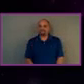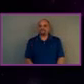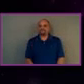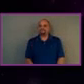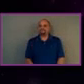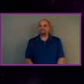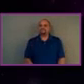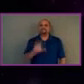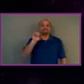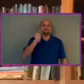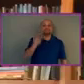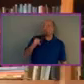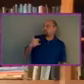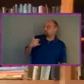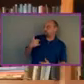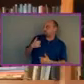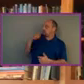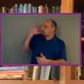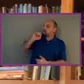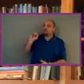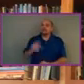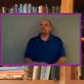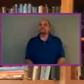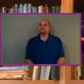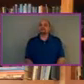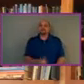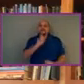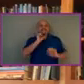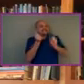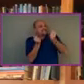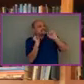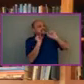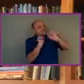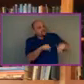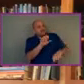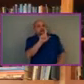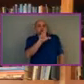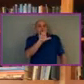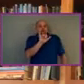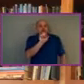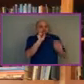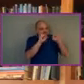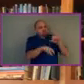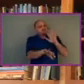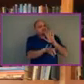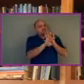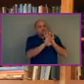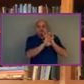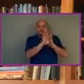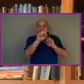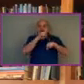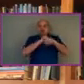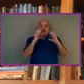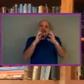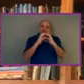I can go ahead and take that. It is possible that Lucy could discover